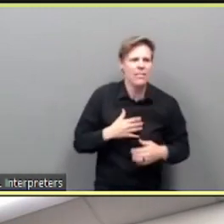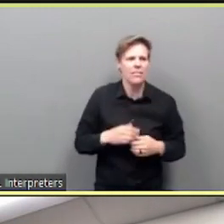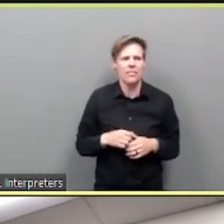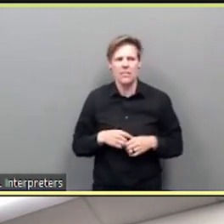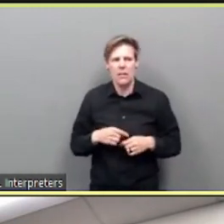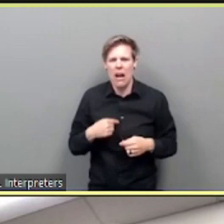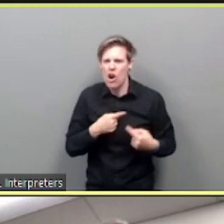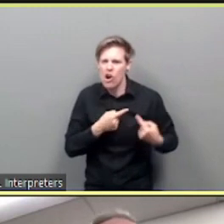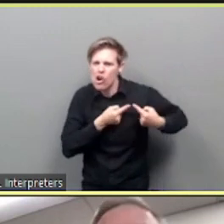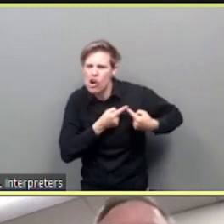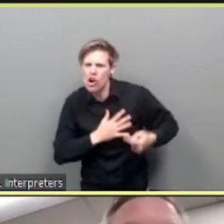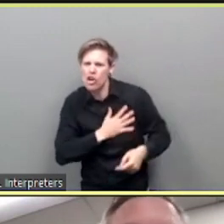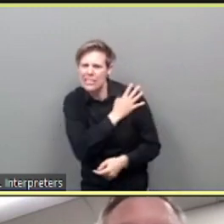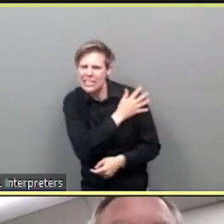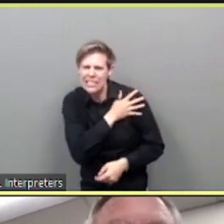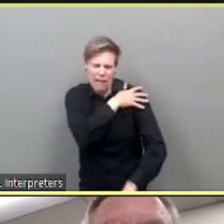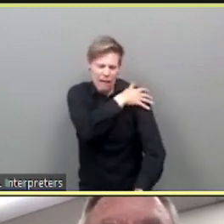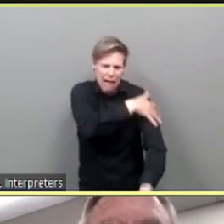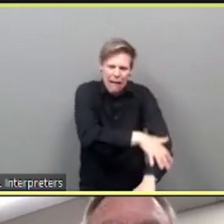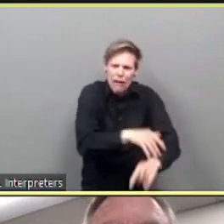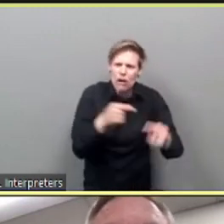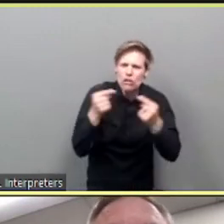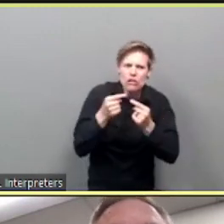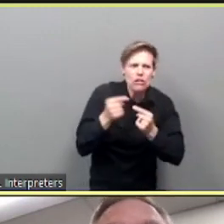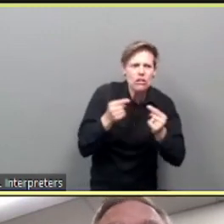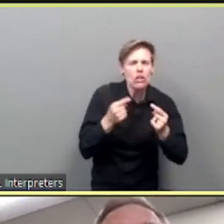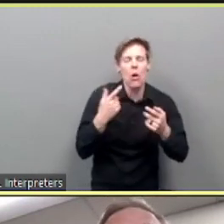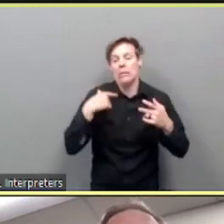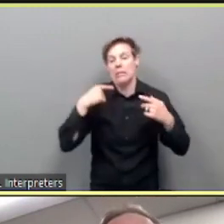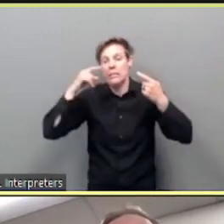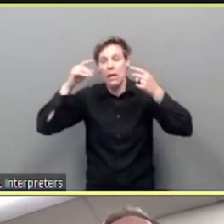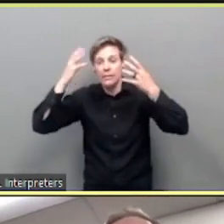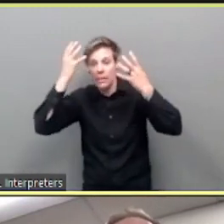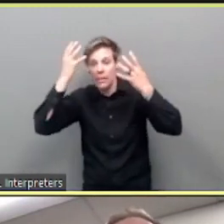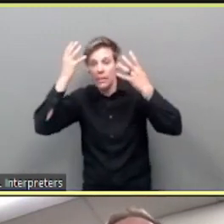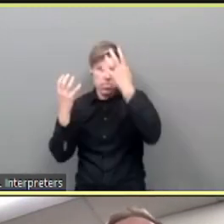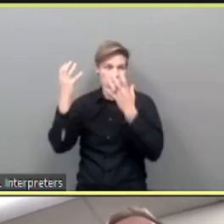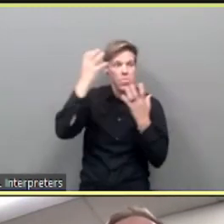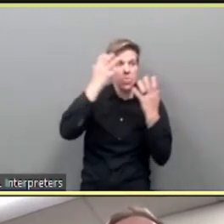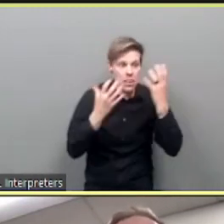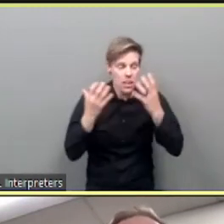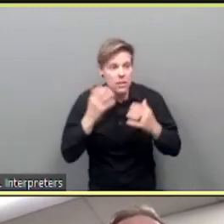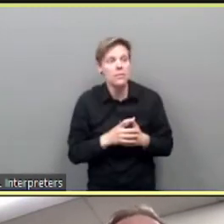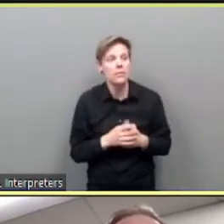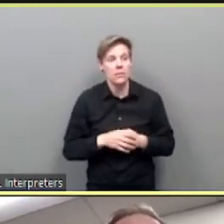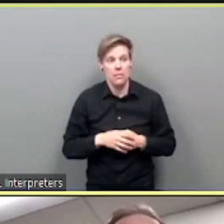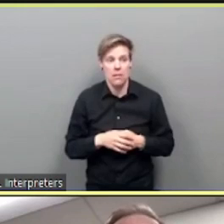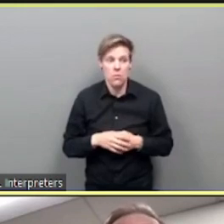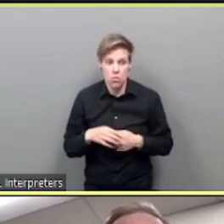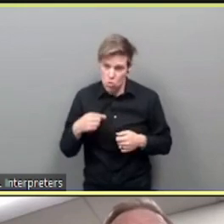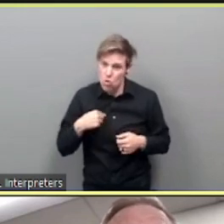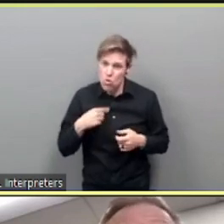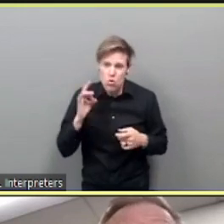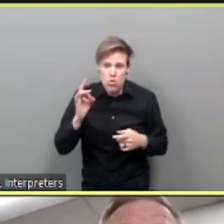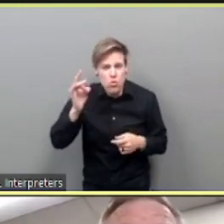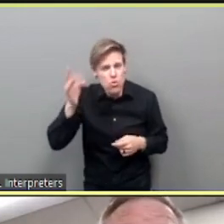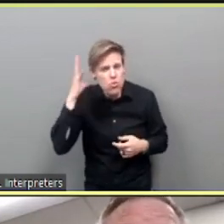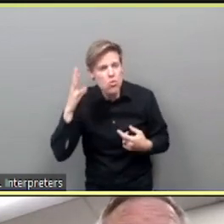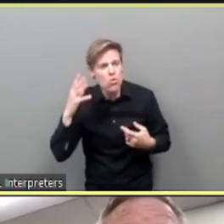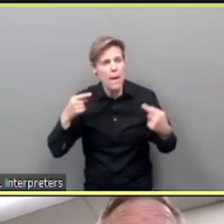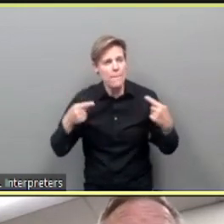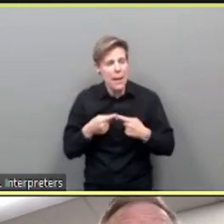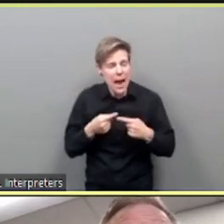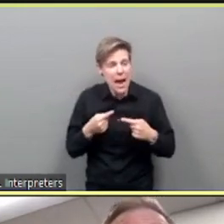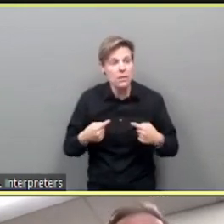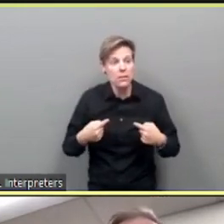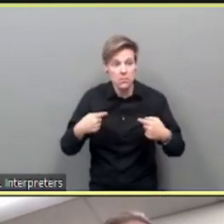my arm and I'm feeling dizzy and woozy, you know, and that pain is really boring through my chest, I could take